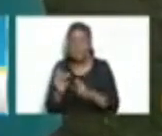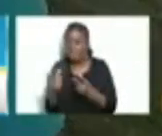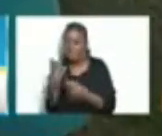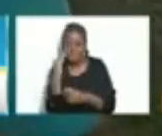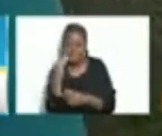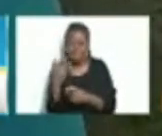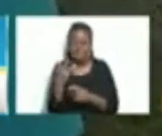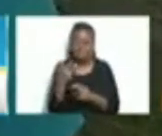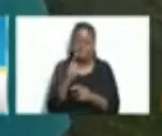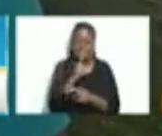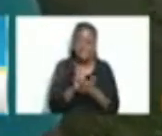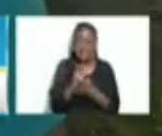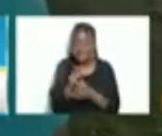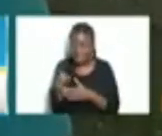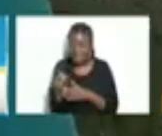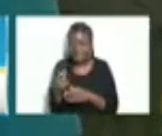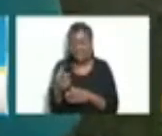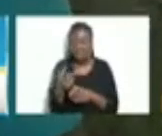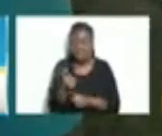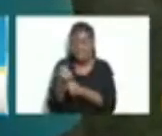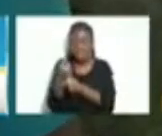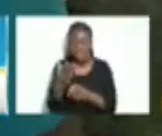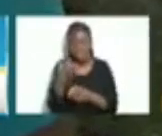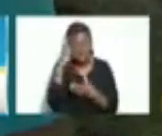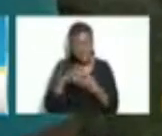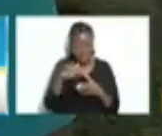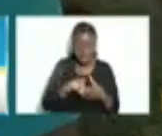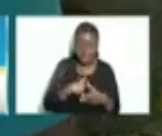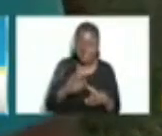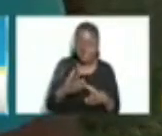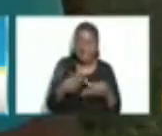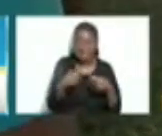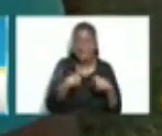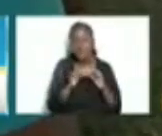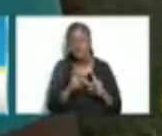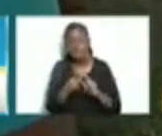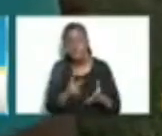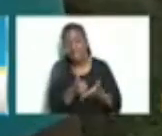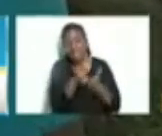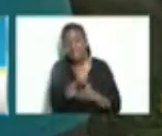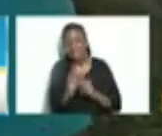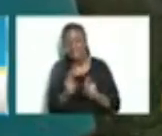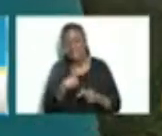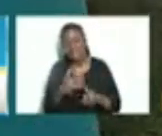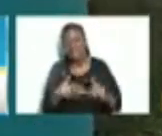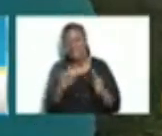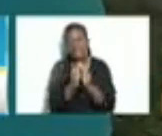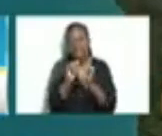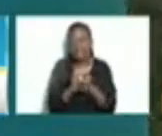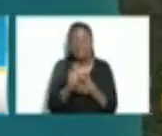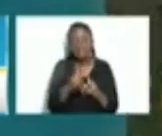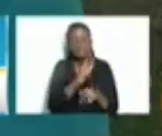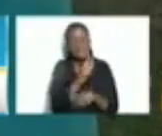they believe in me and want to give me the opportunity to help other persons, I'm happy with that. But to